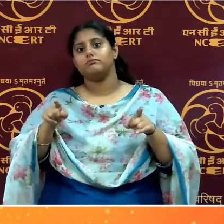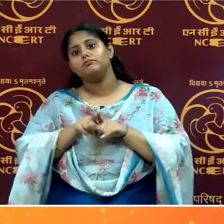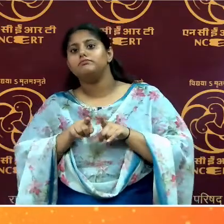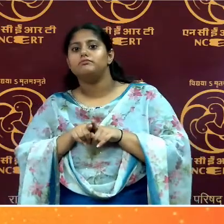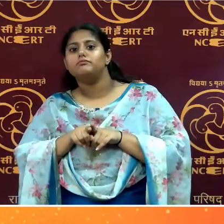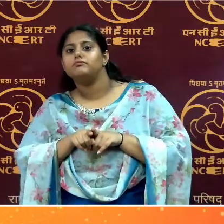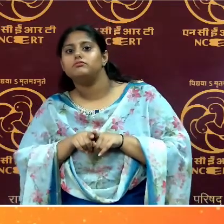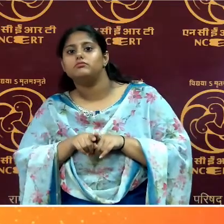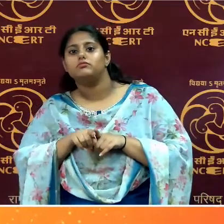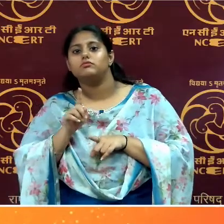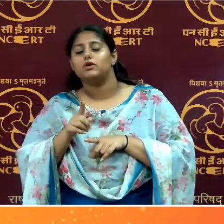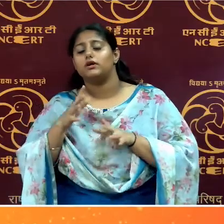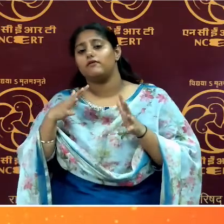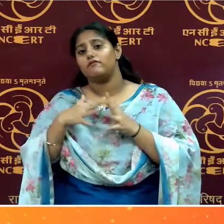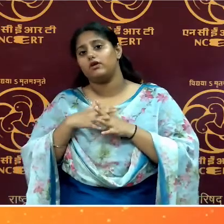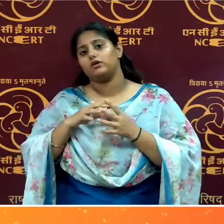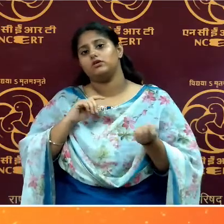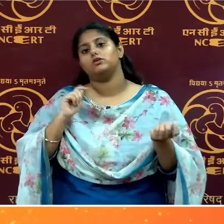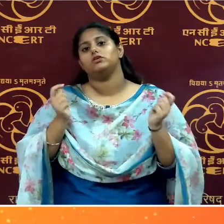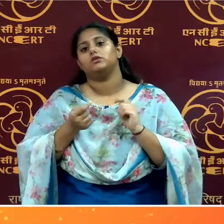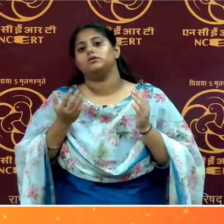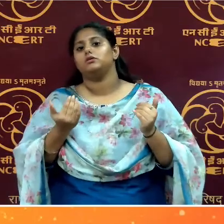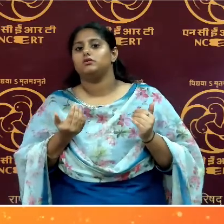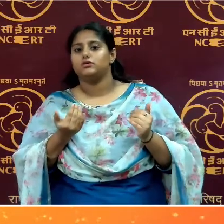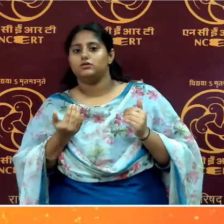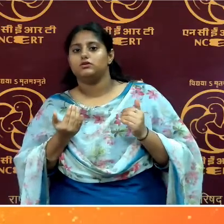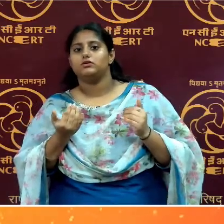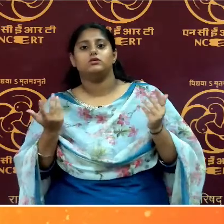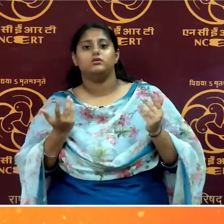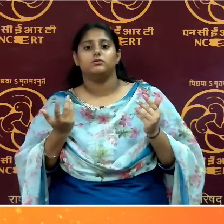your weight will change. Why? Because